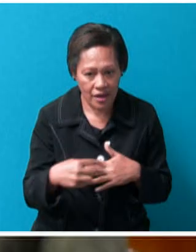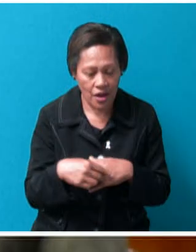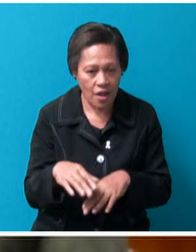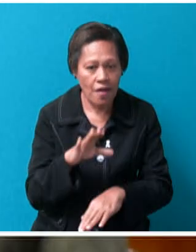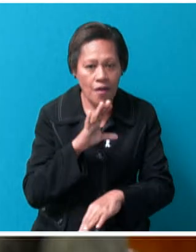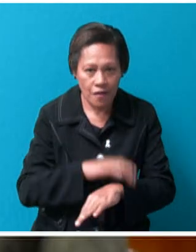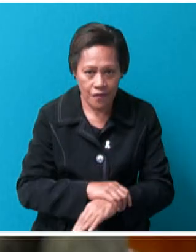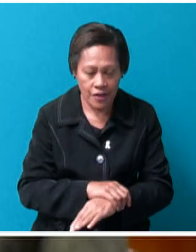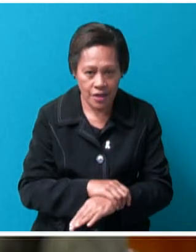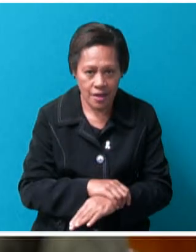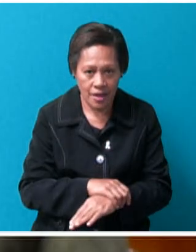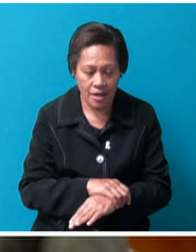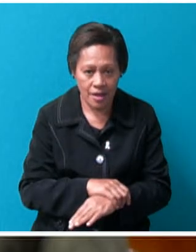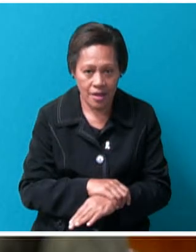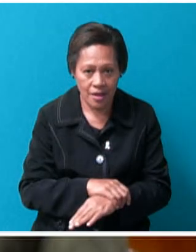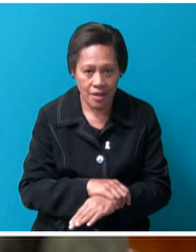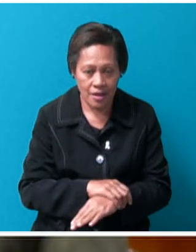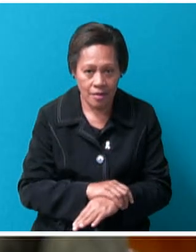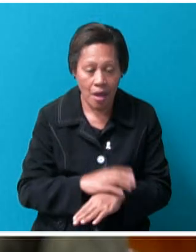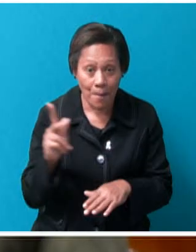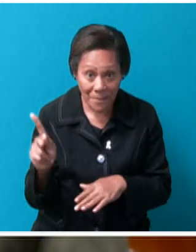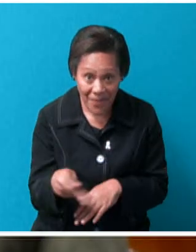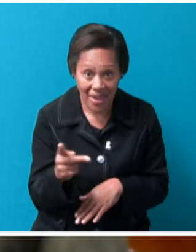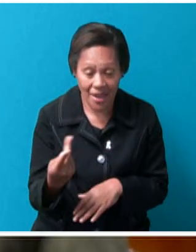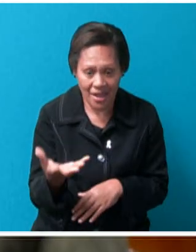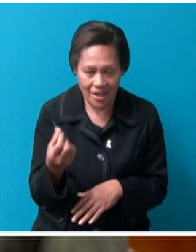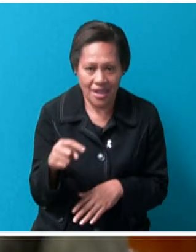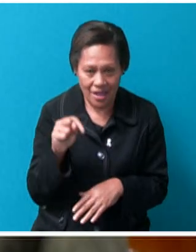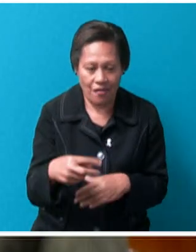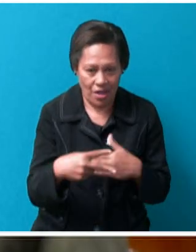Force official website or the number